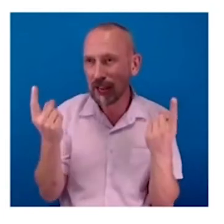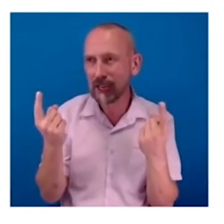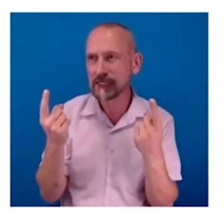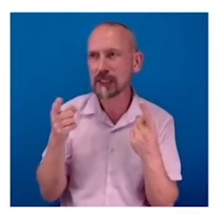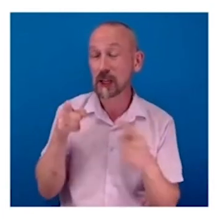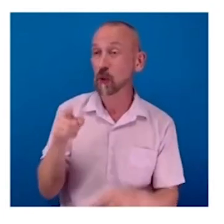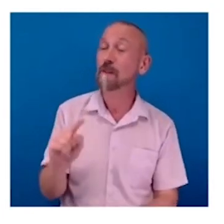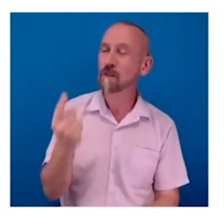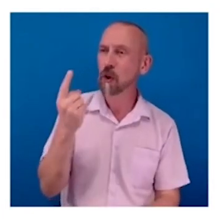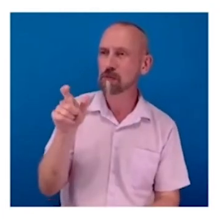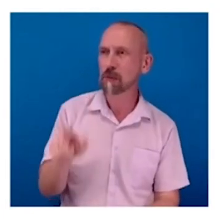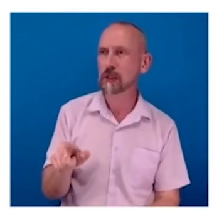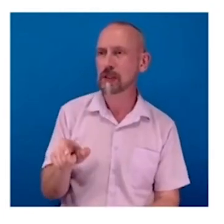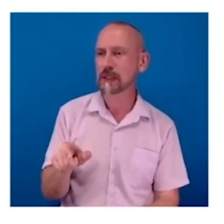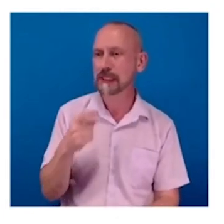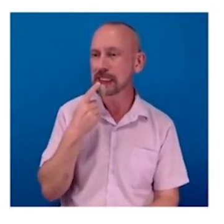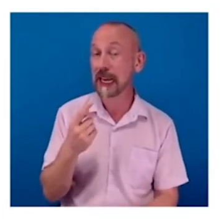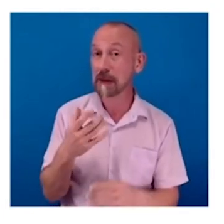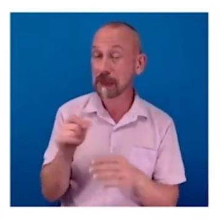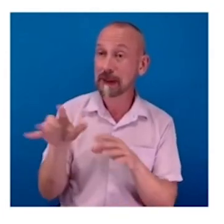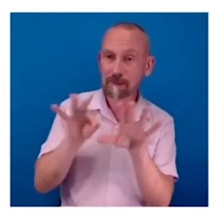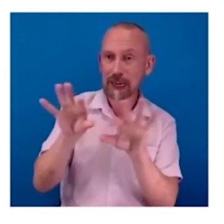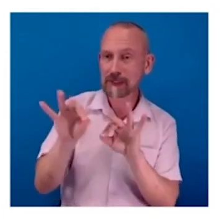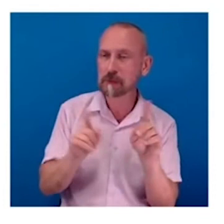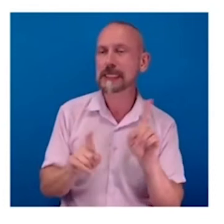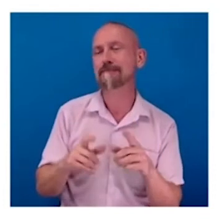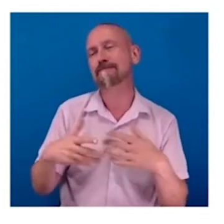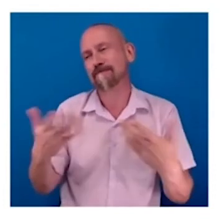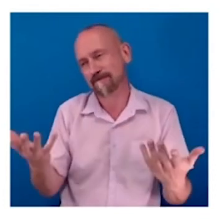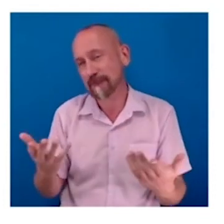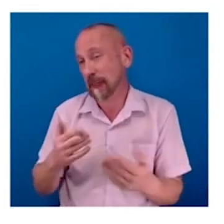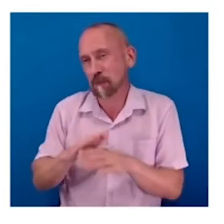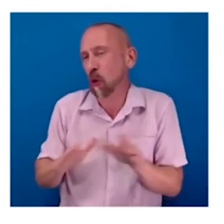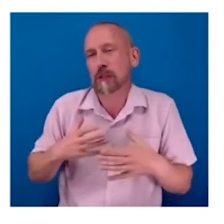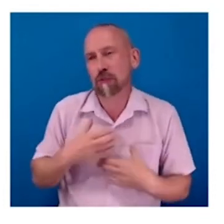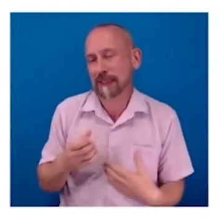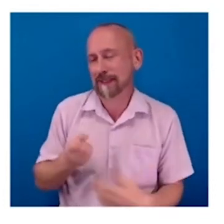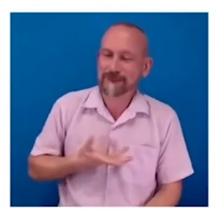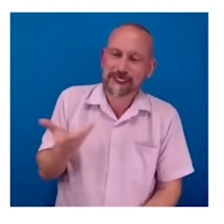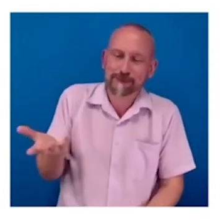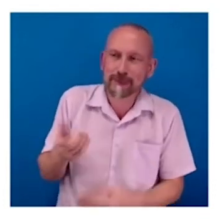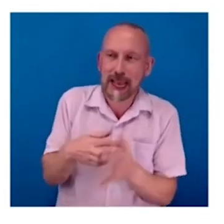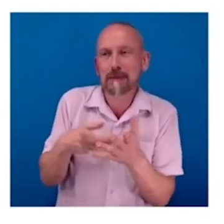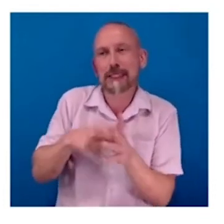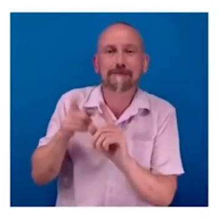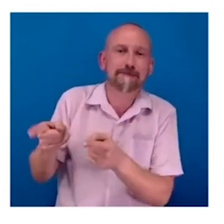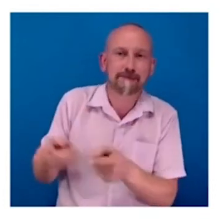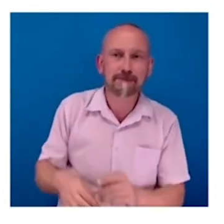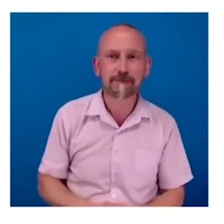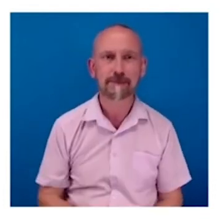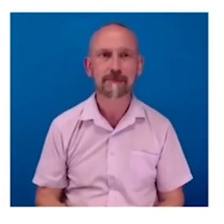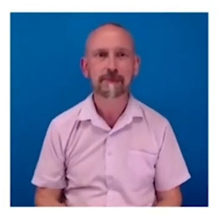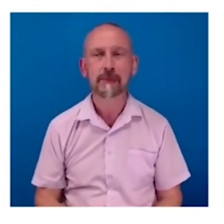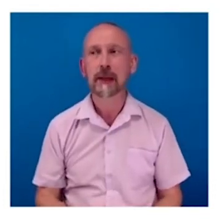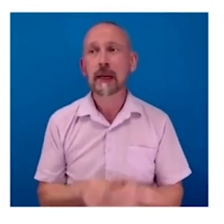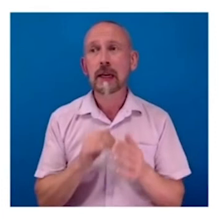person to tell me that you've run any meetings like that, but I shouldn't be at all surprised that you're the first person to tell me that you've run meetings like that whatsoever. It was